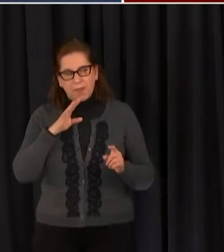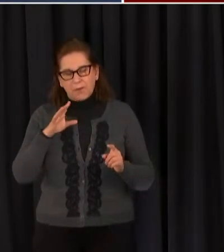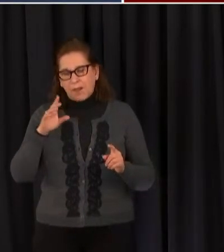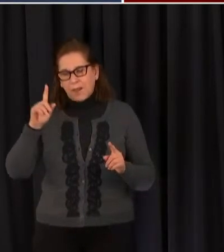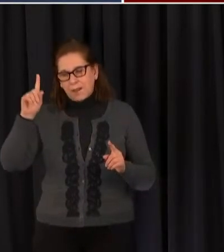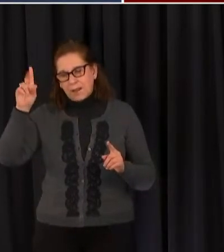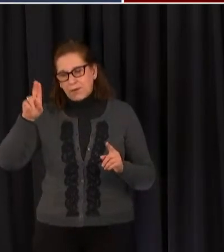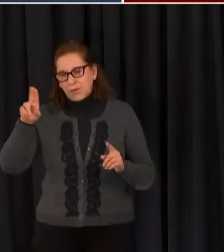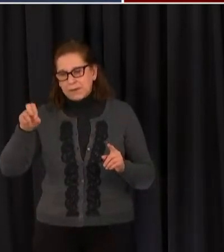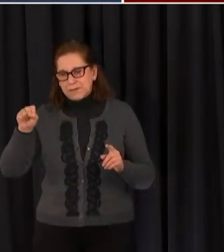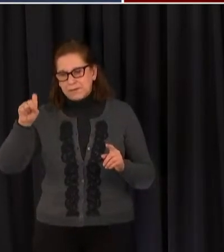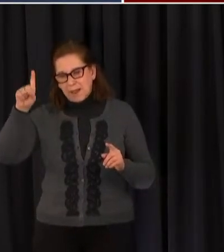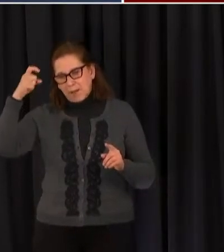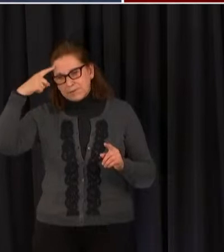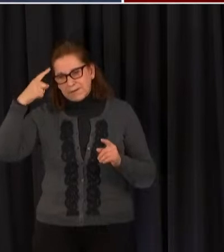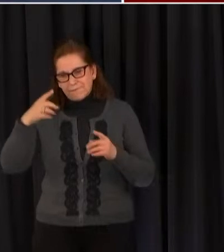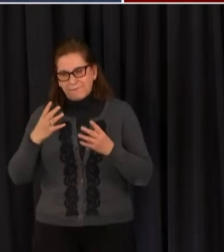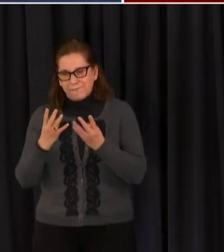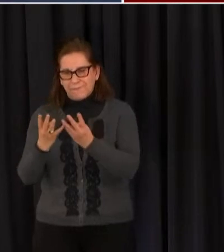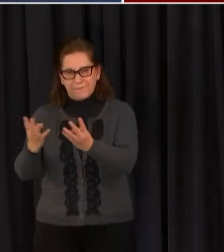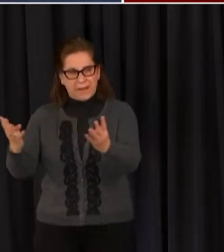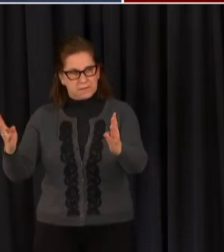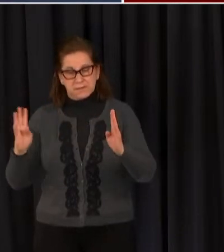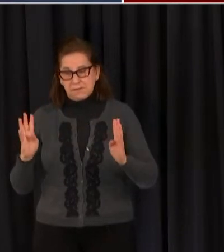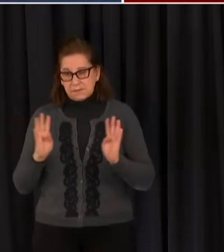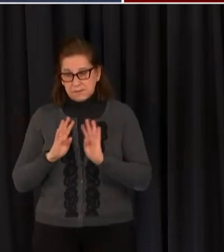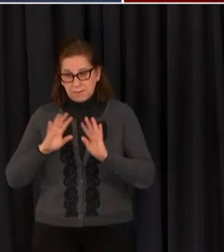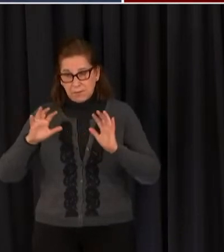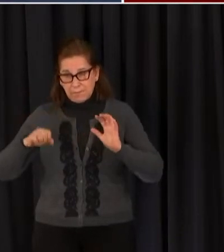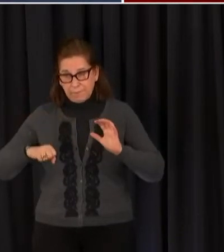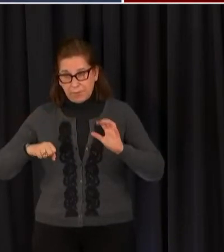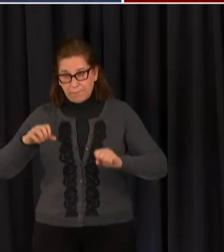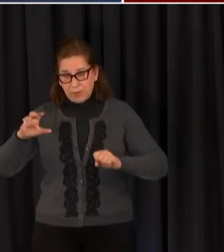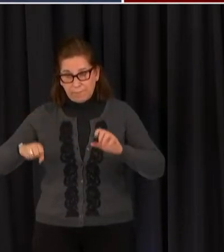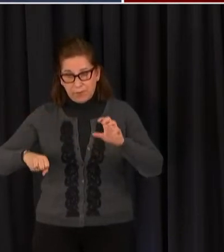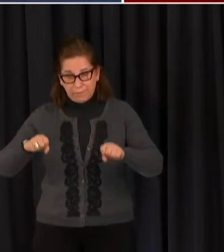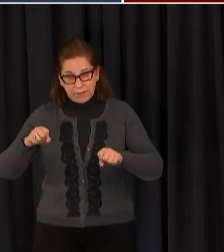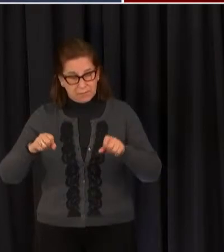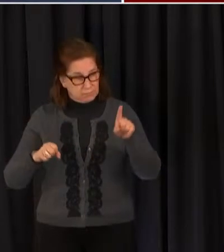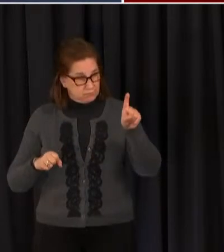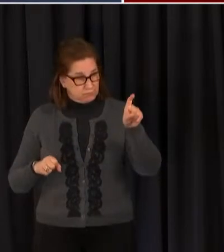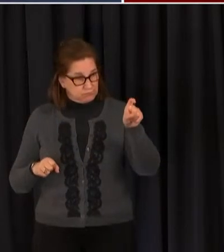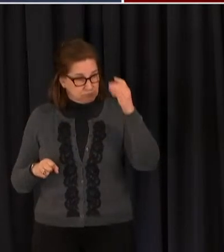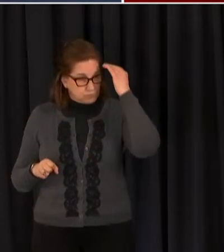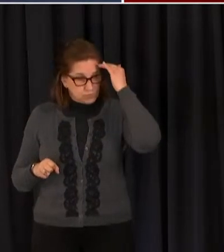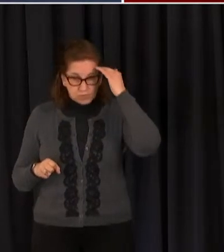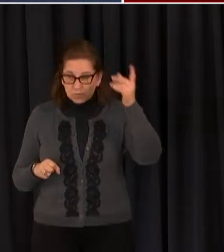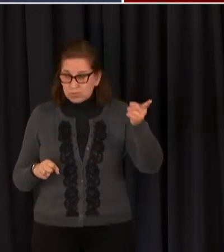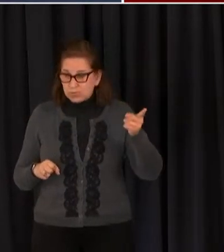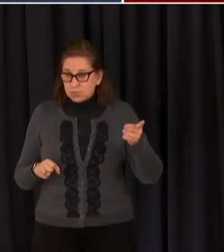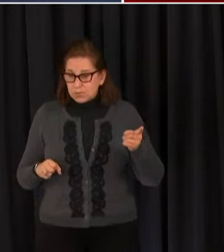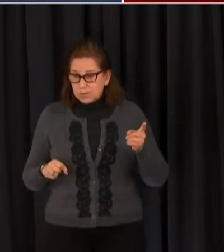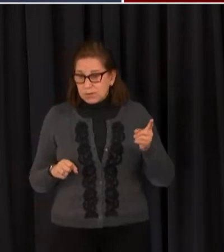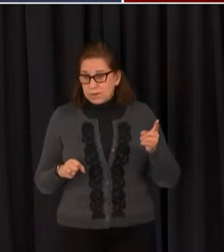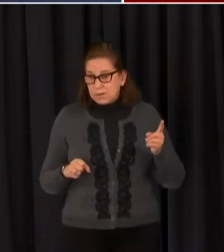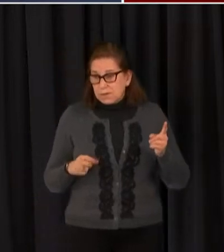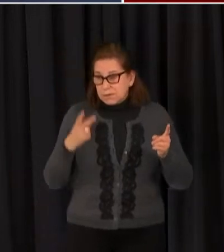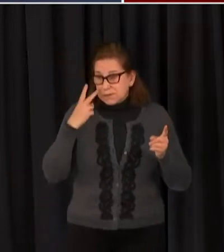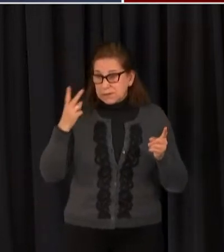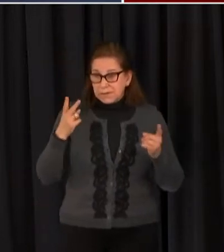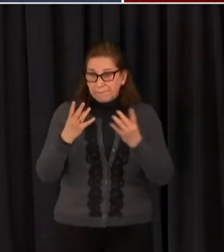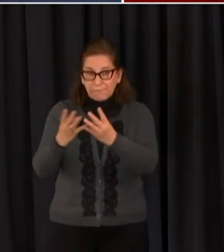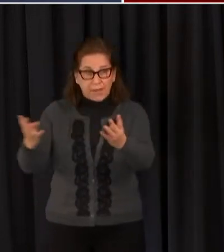it. Since then, they're starting to take down more of the fencing at the Capitol. Your thoughts on that, and have you been able to go to the